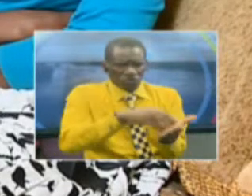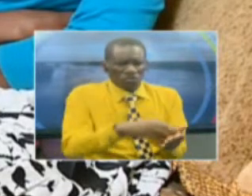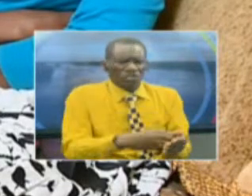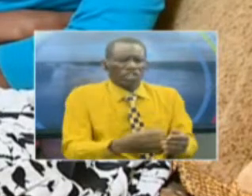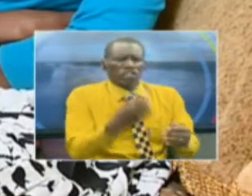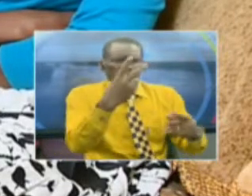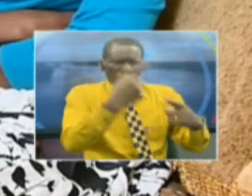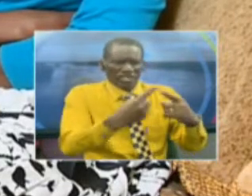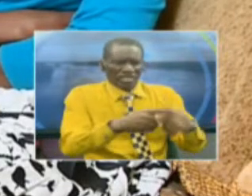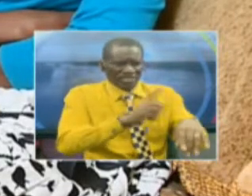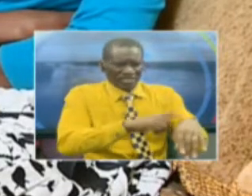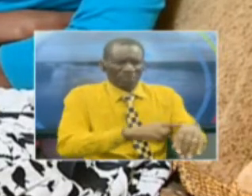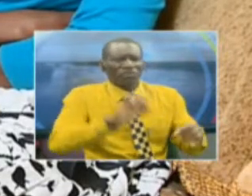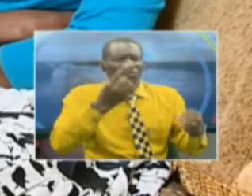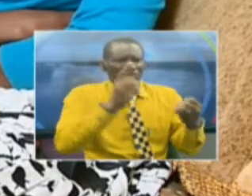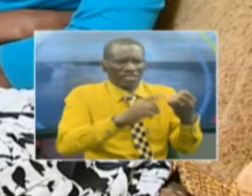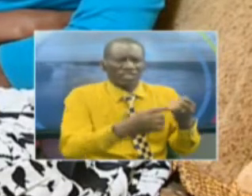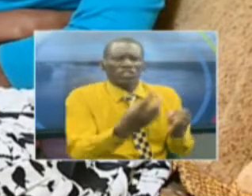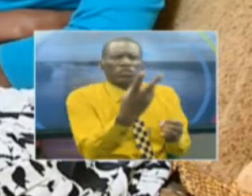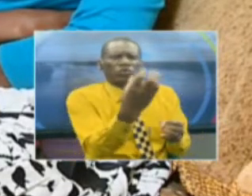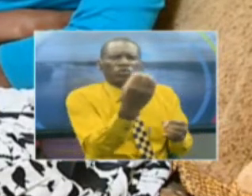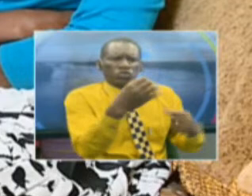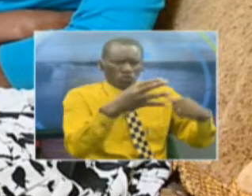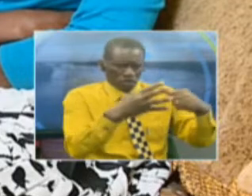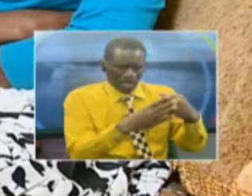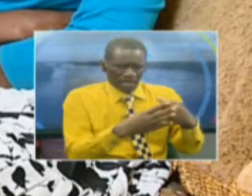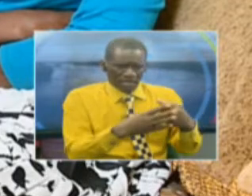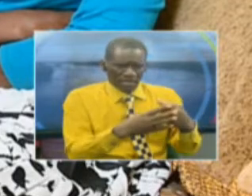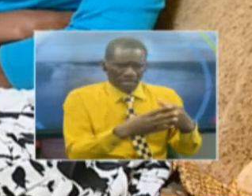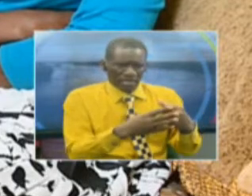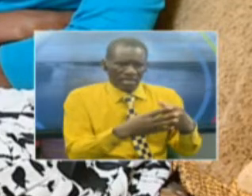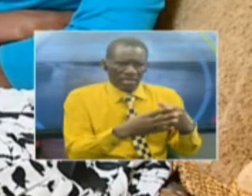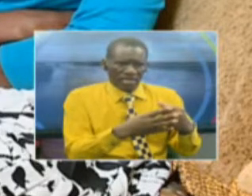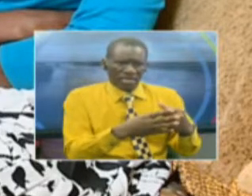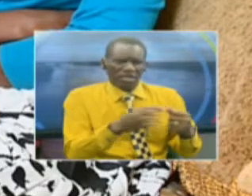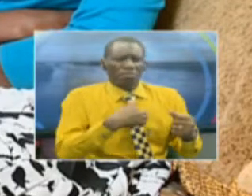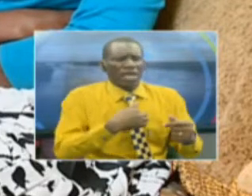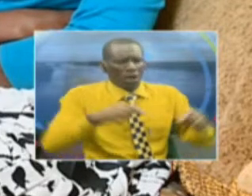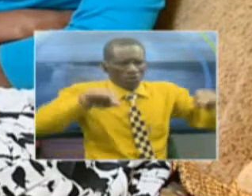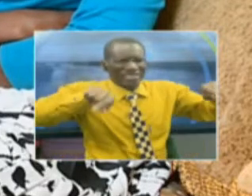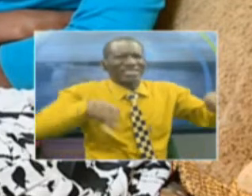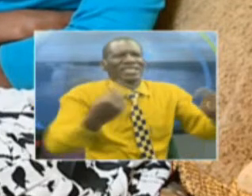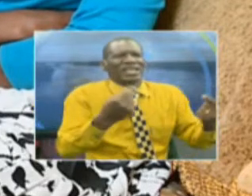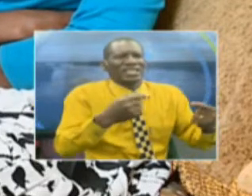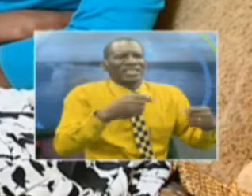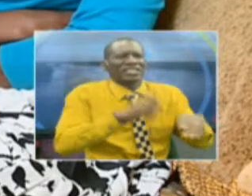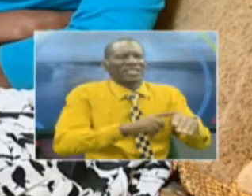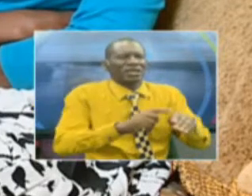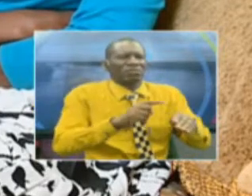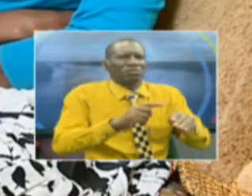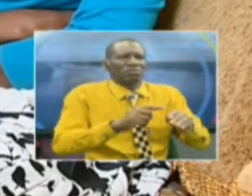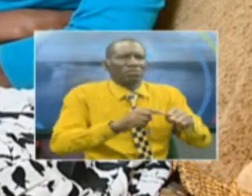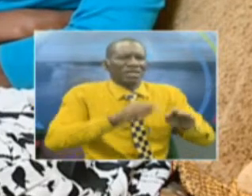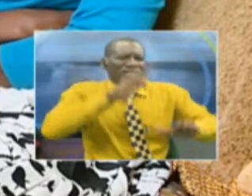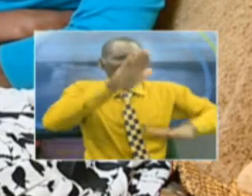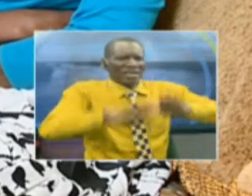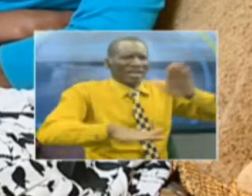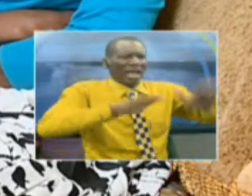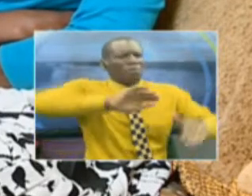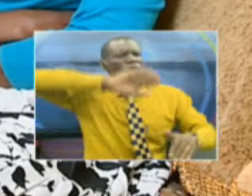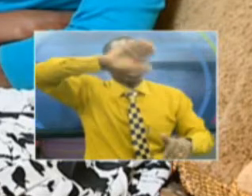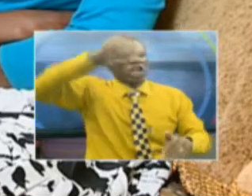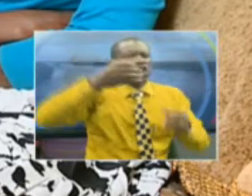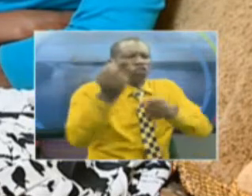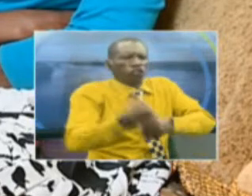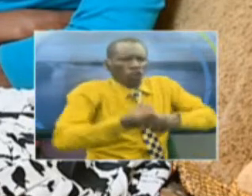years. One in 2009 where I was attacked while hiking in Ngong